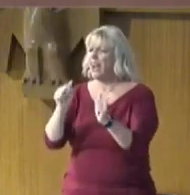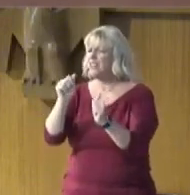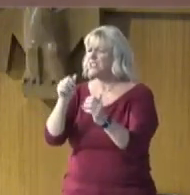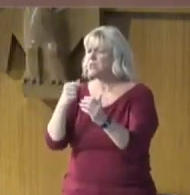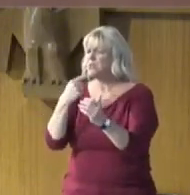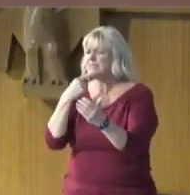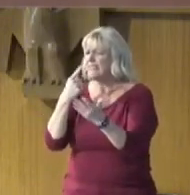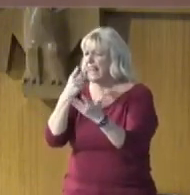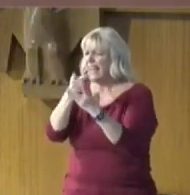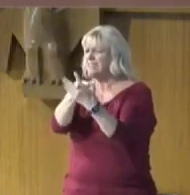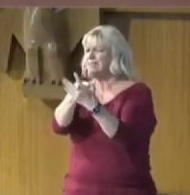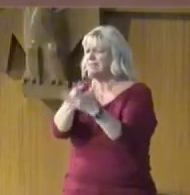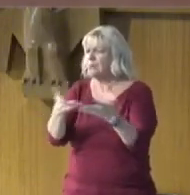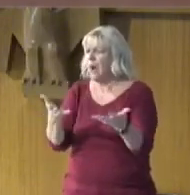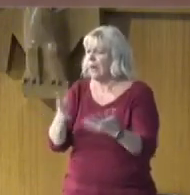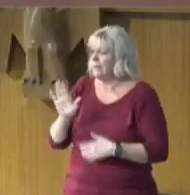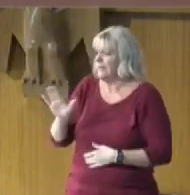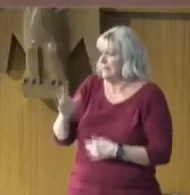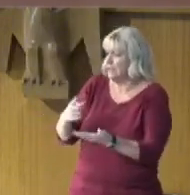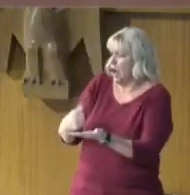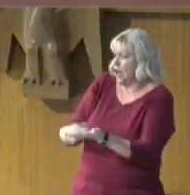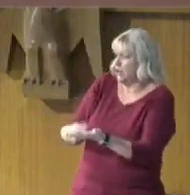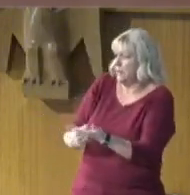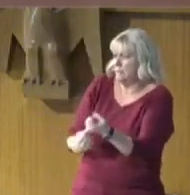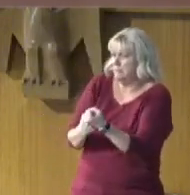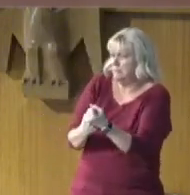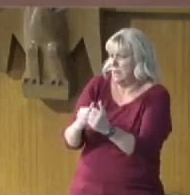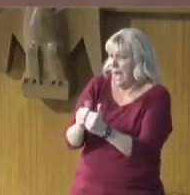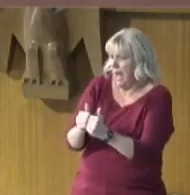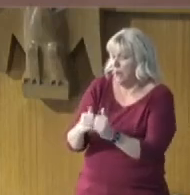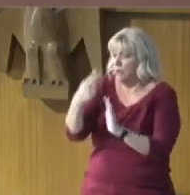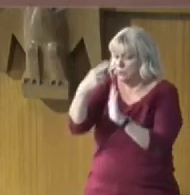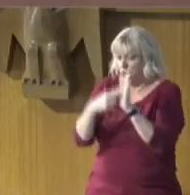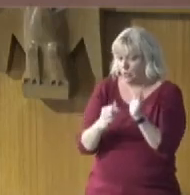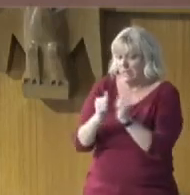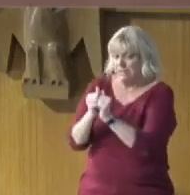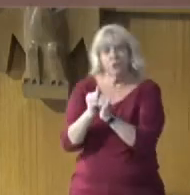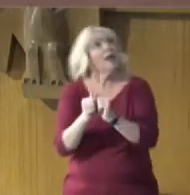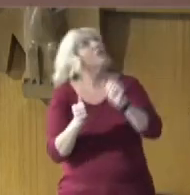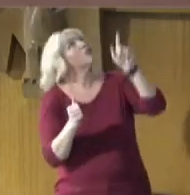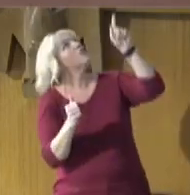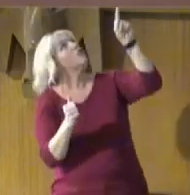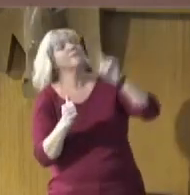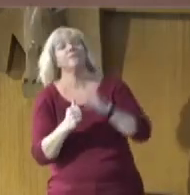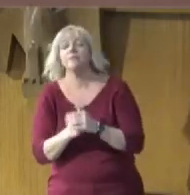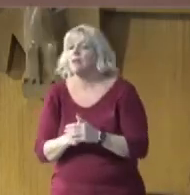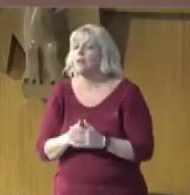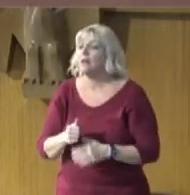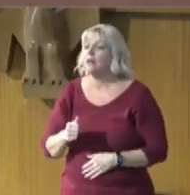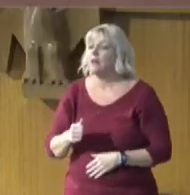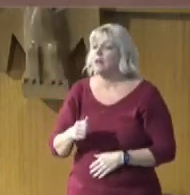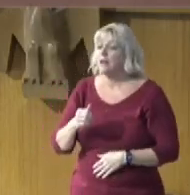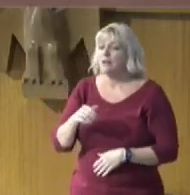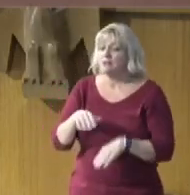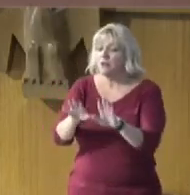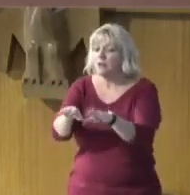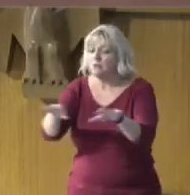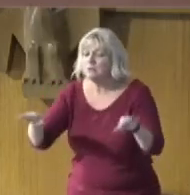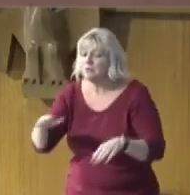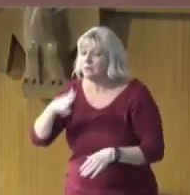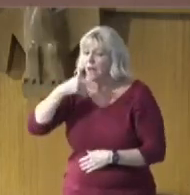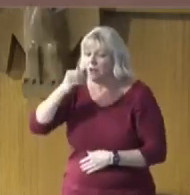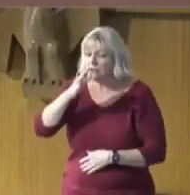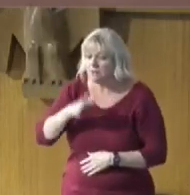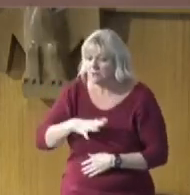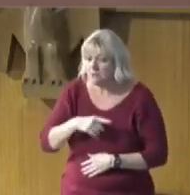supports his argument. So let's read verse 1. The elder to the elect lady and her children, whom I love in the truth,